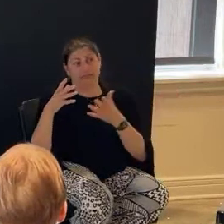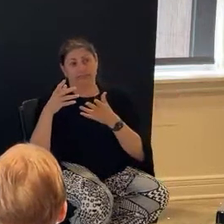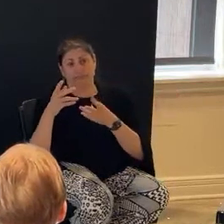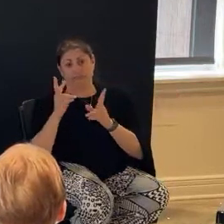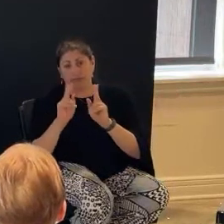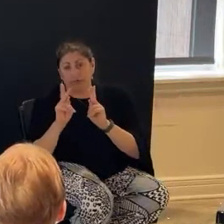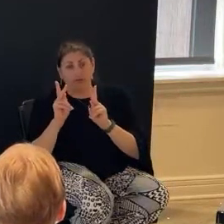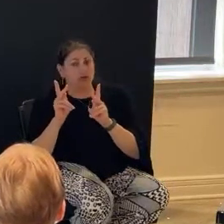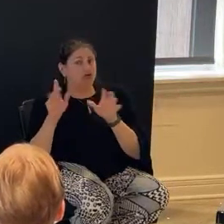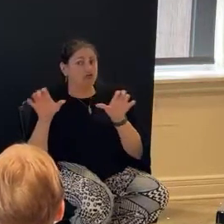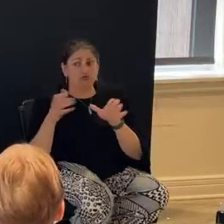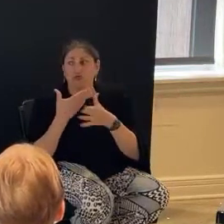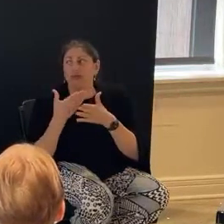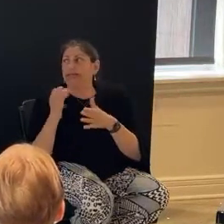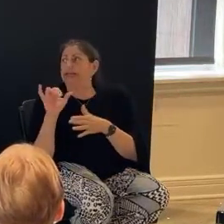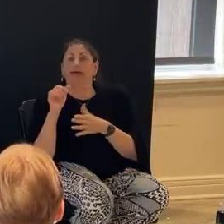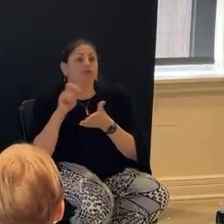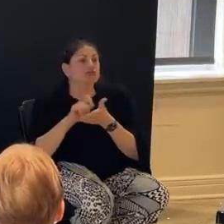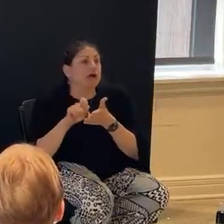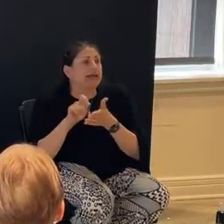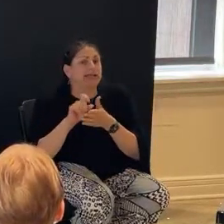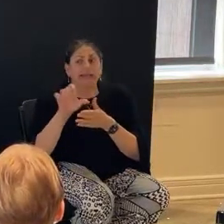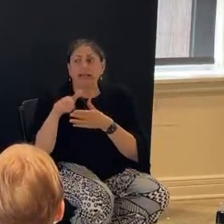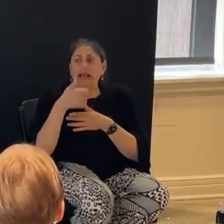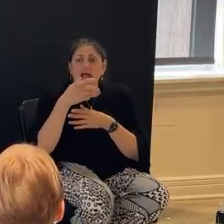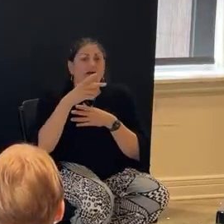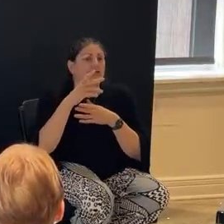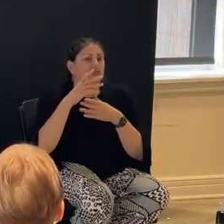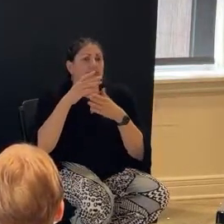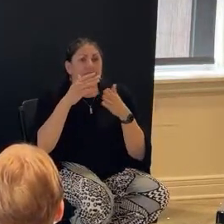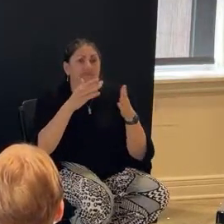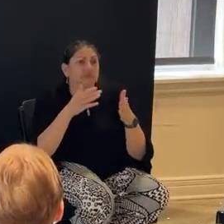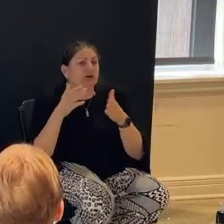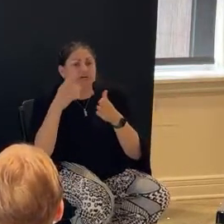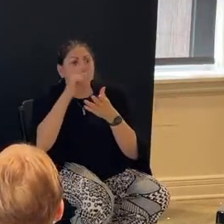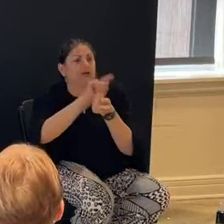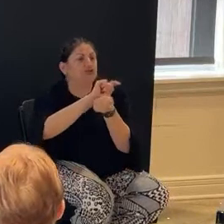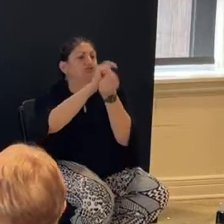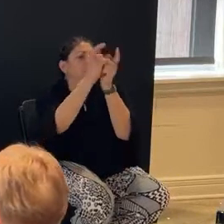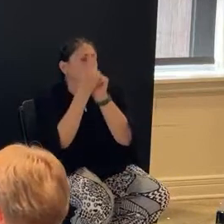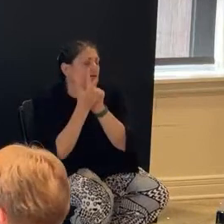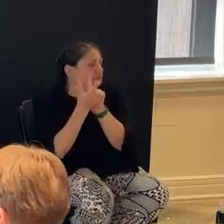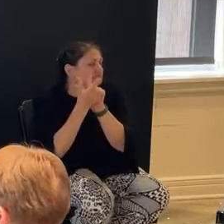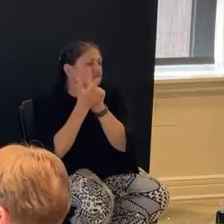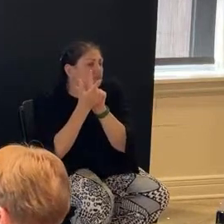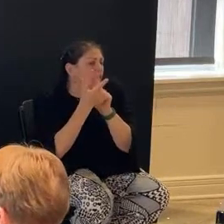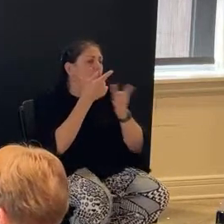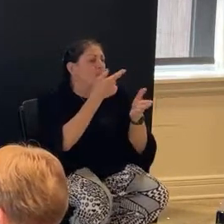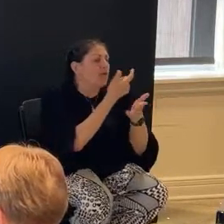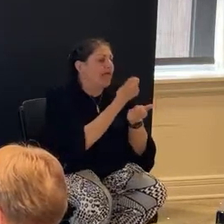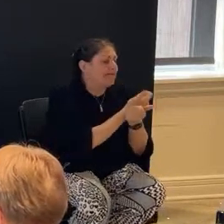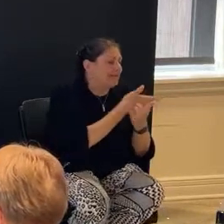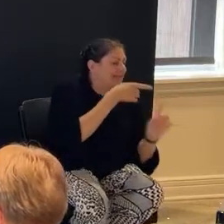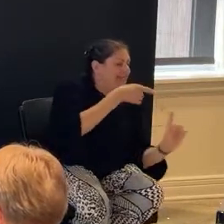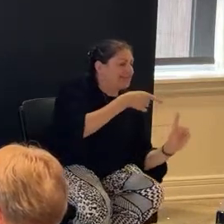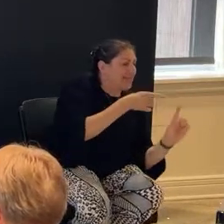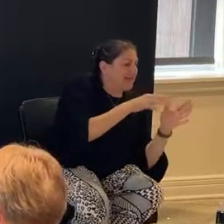you know, other forms of interpreting the science? There's a lot more of that going on